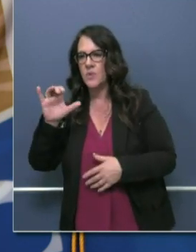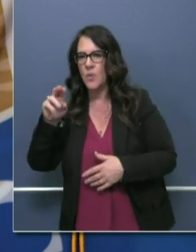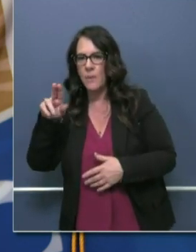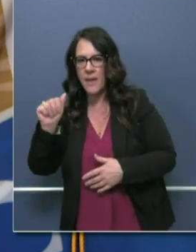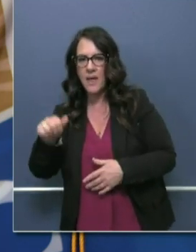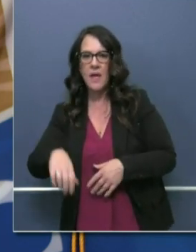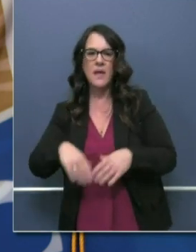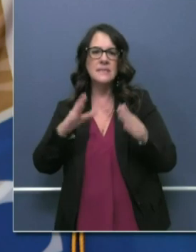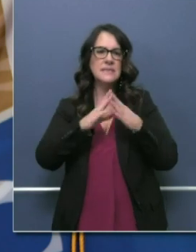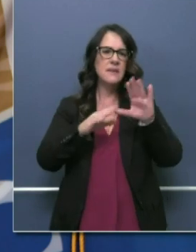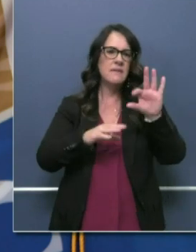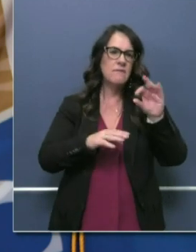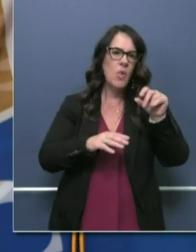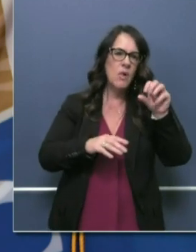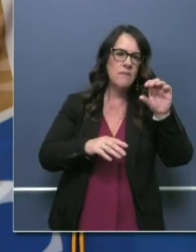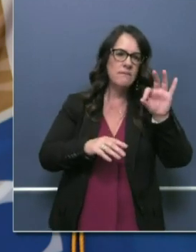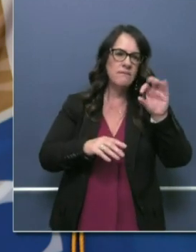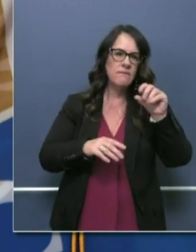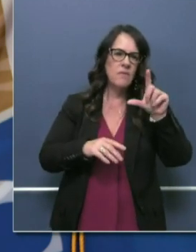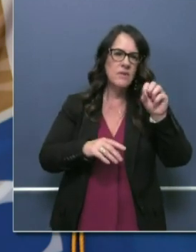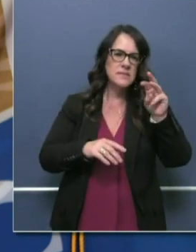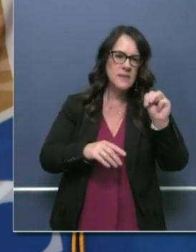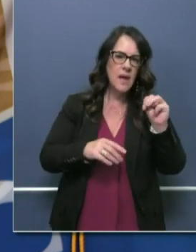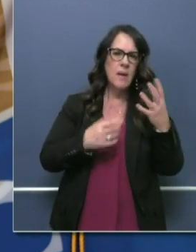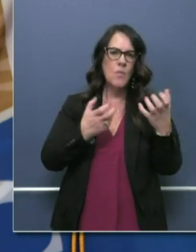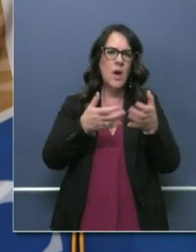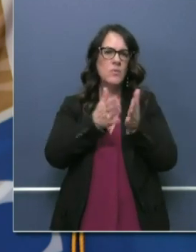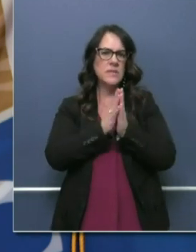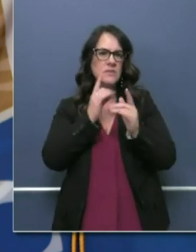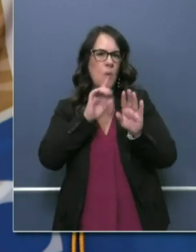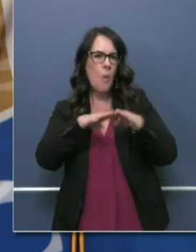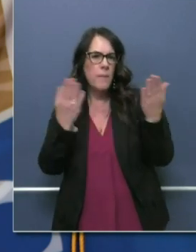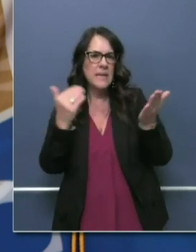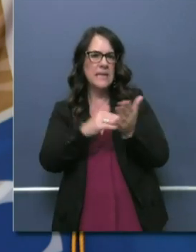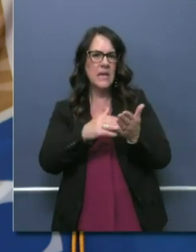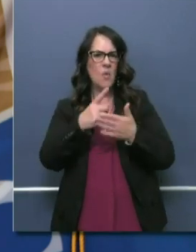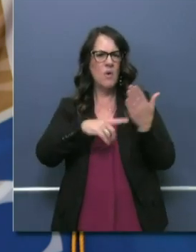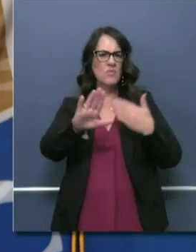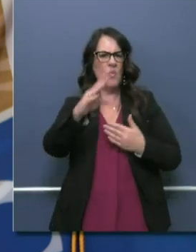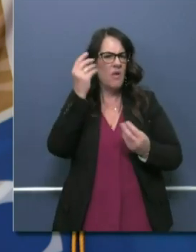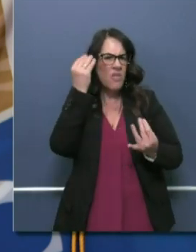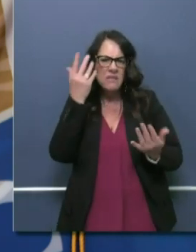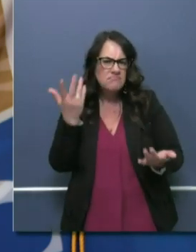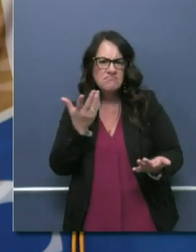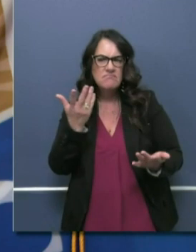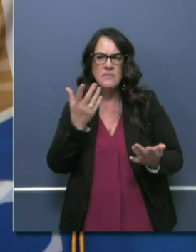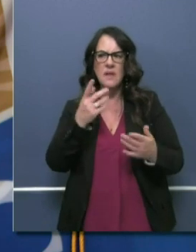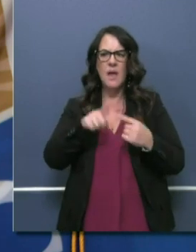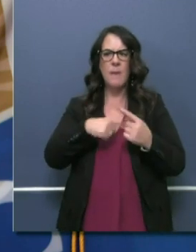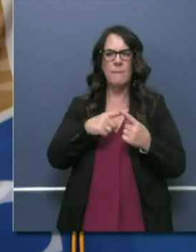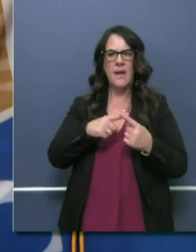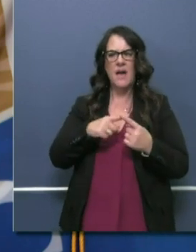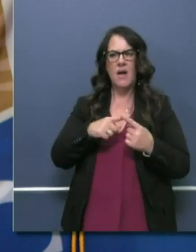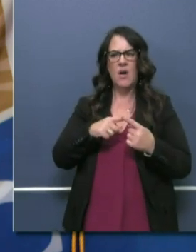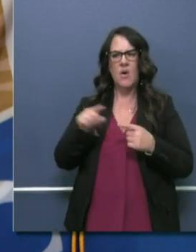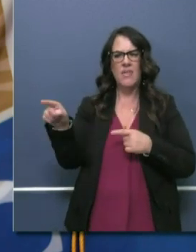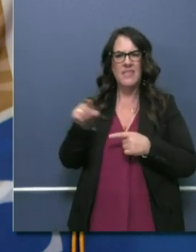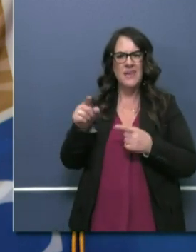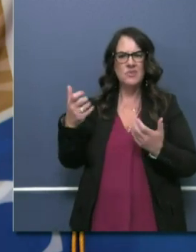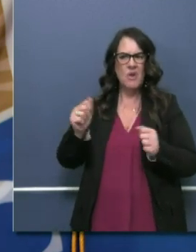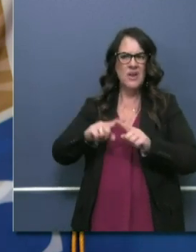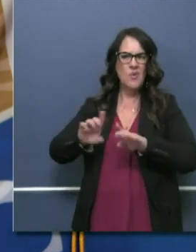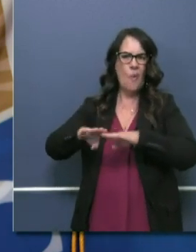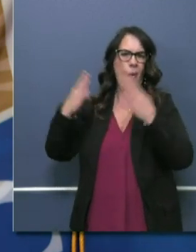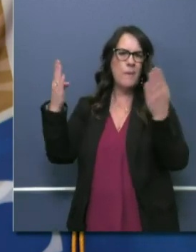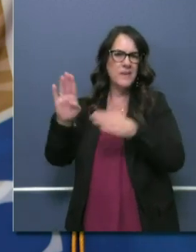sending you a letter requesting to open as well. Just wanted to see what your thoughts are on on their approach when trying to